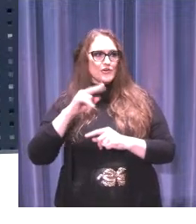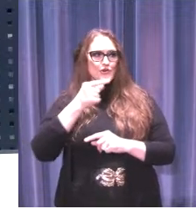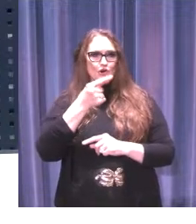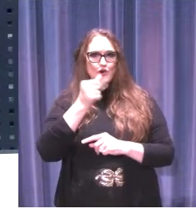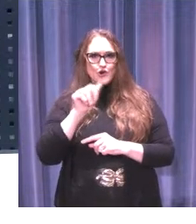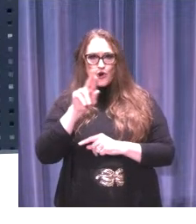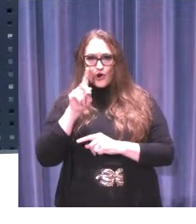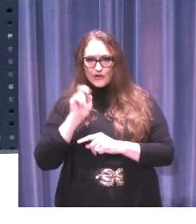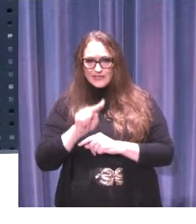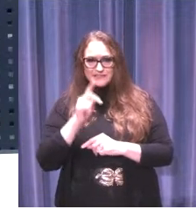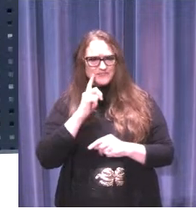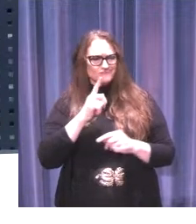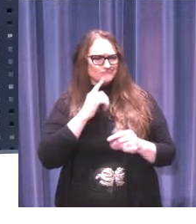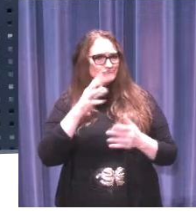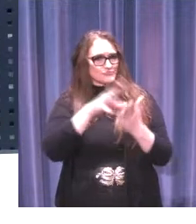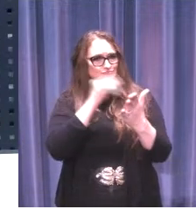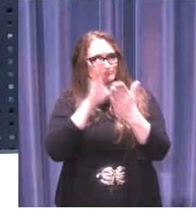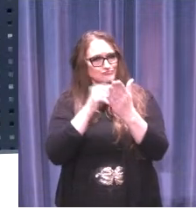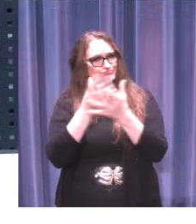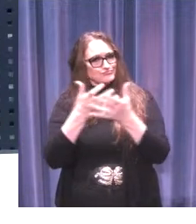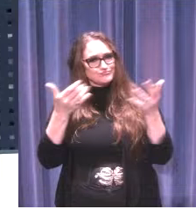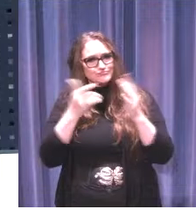that job.